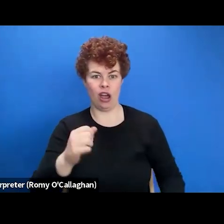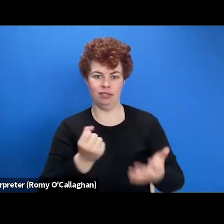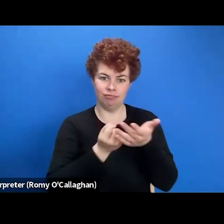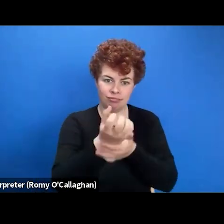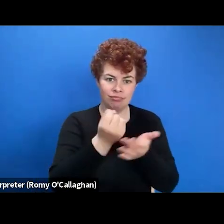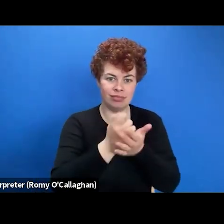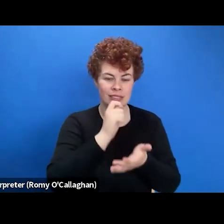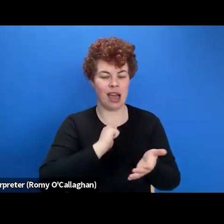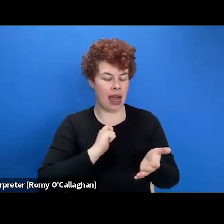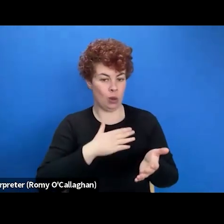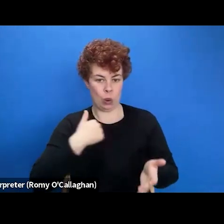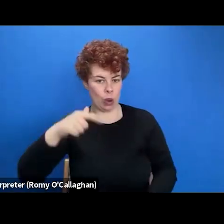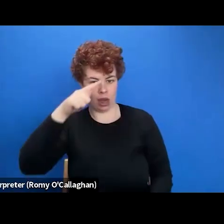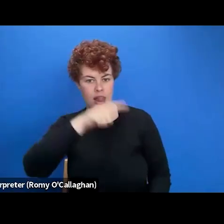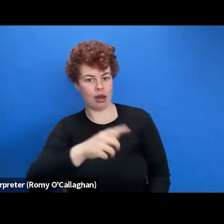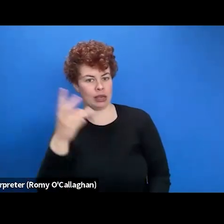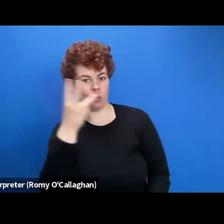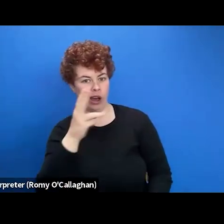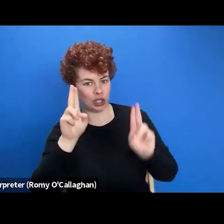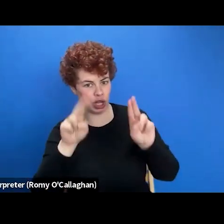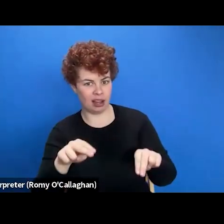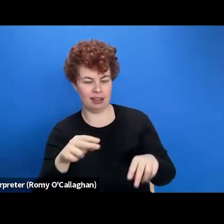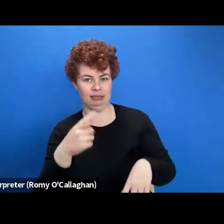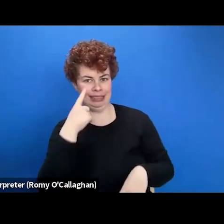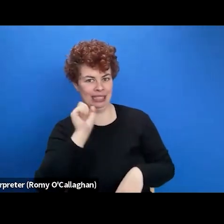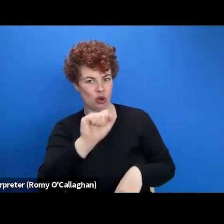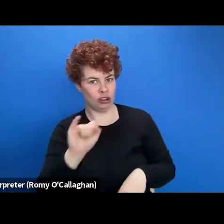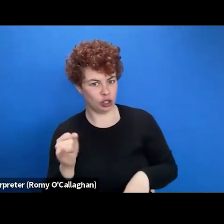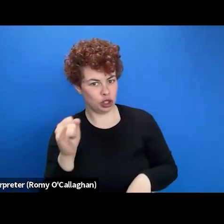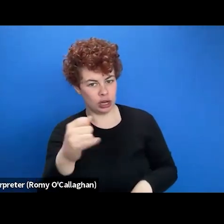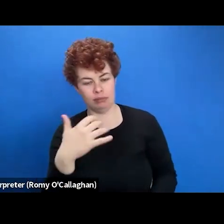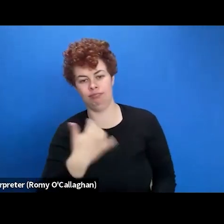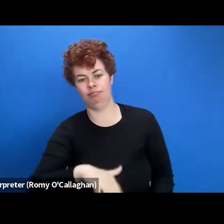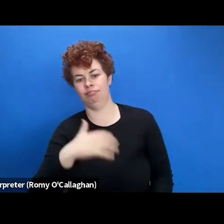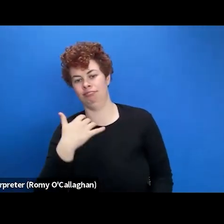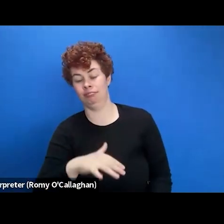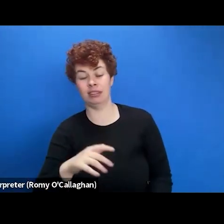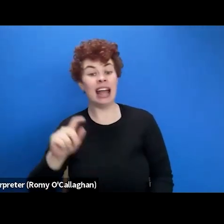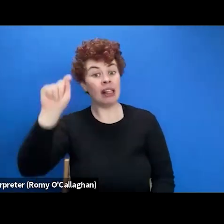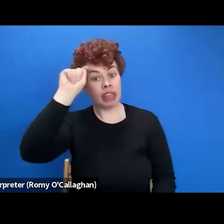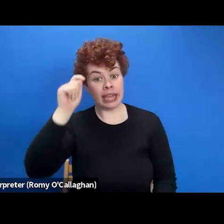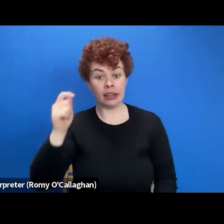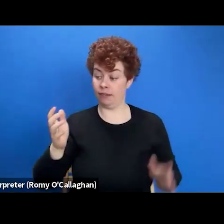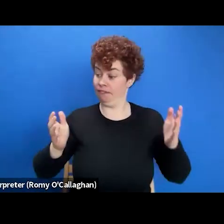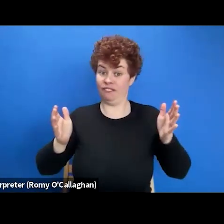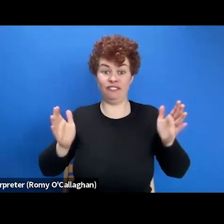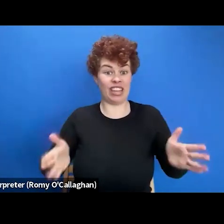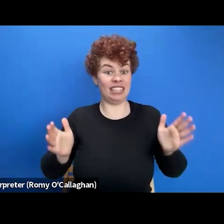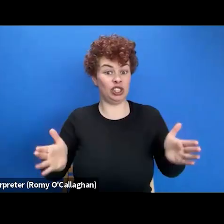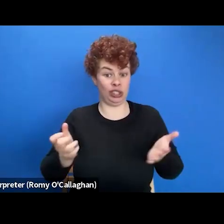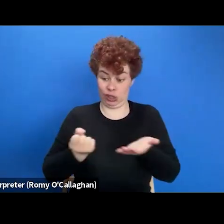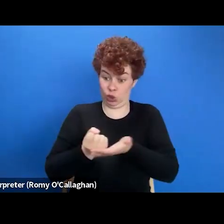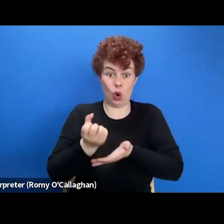and experience of the journey that you've been on. And I definitely don't think it's a past tense story. It's very